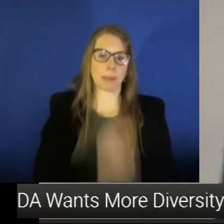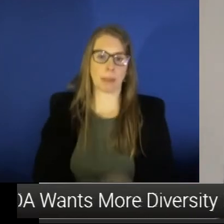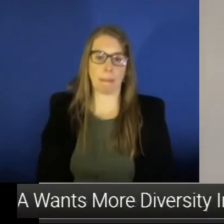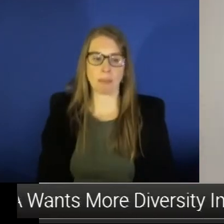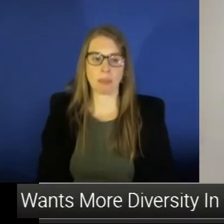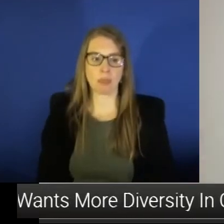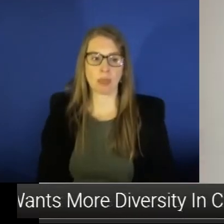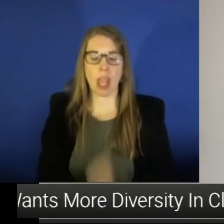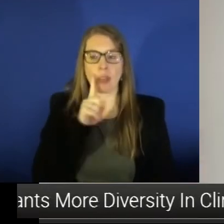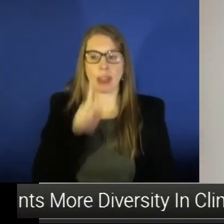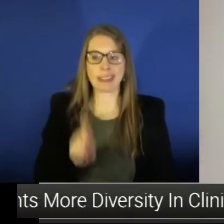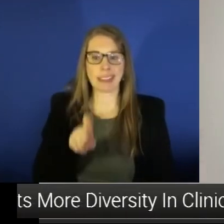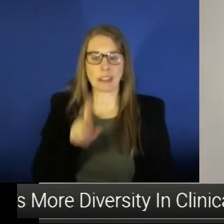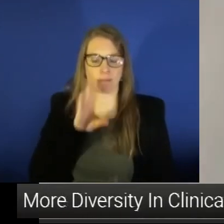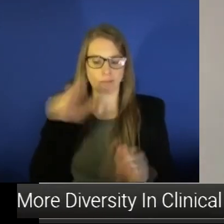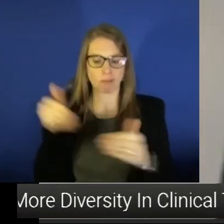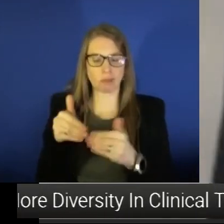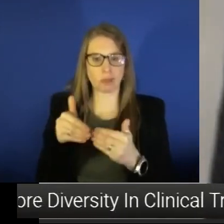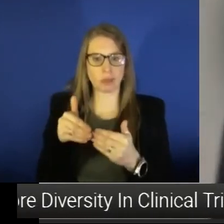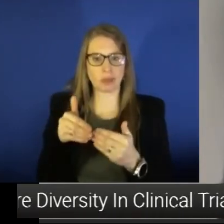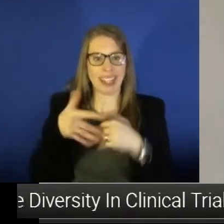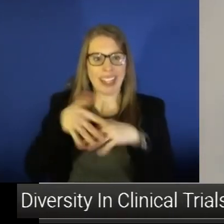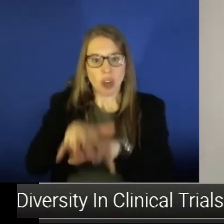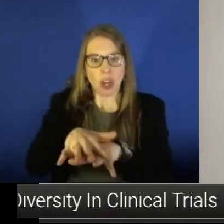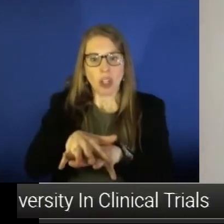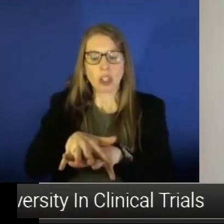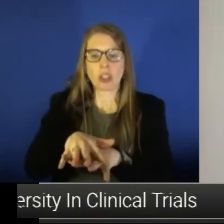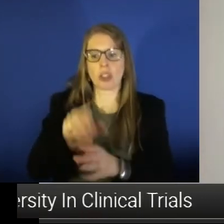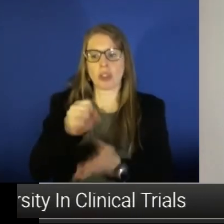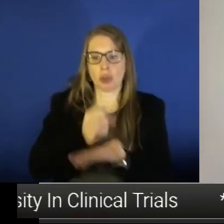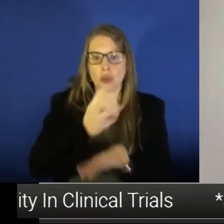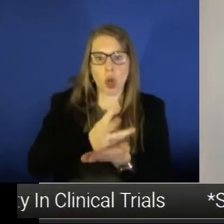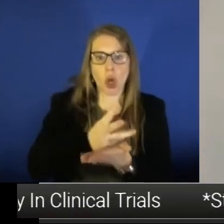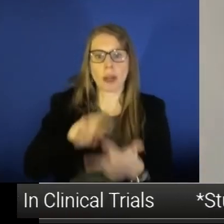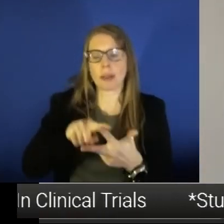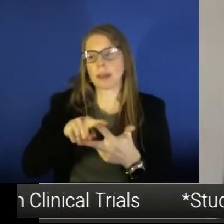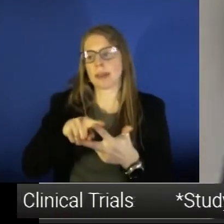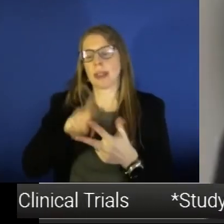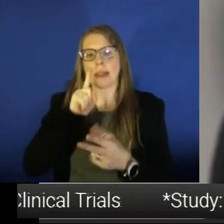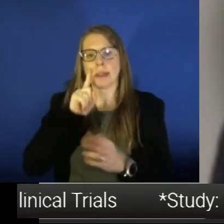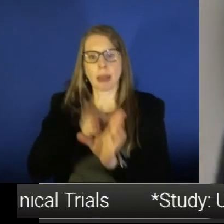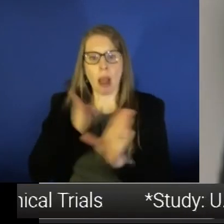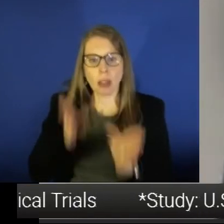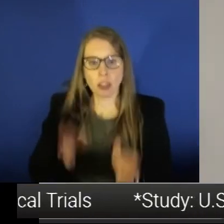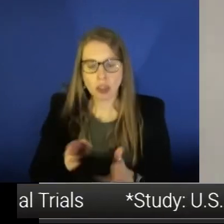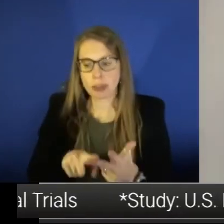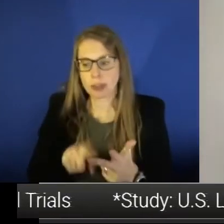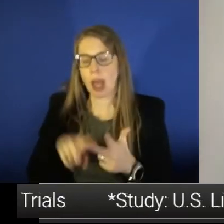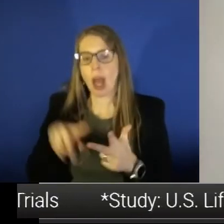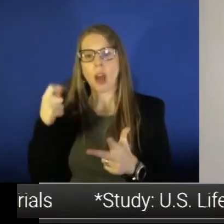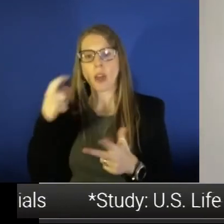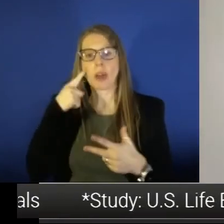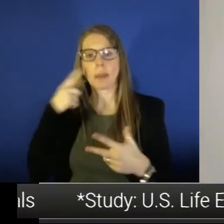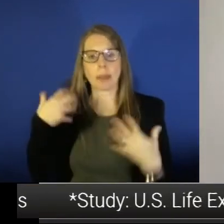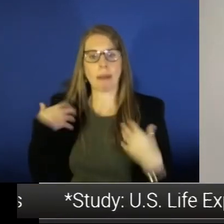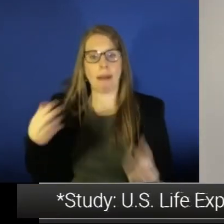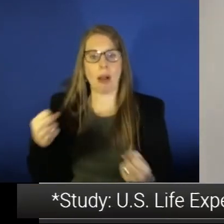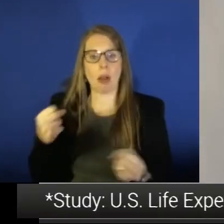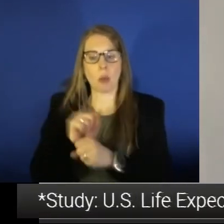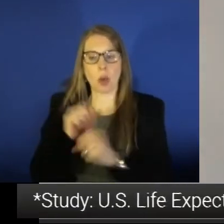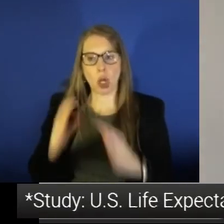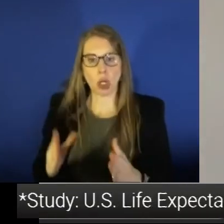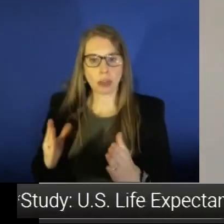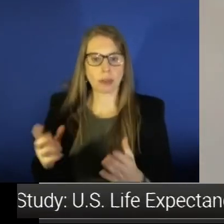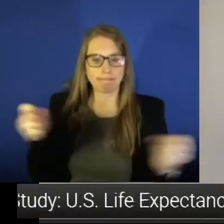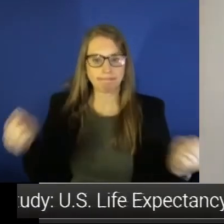to focus on integrating social workers, psychologists, and other mental health care workers into smoking care.